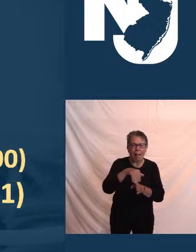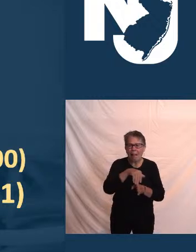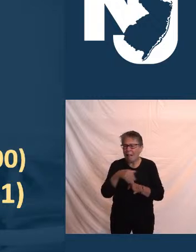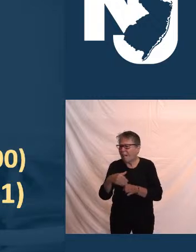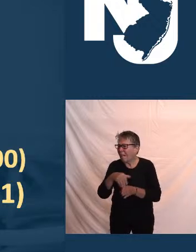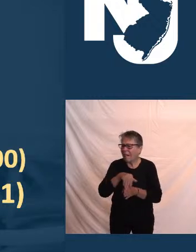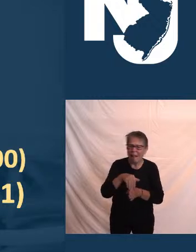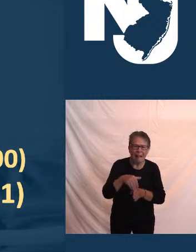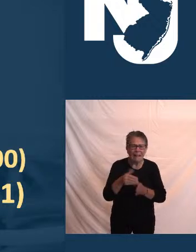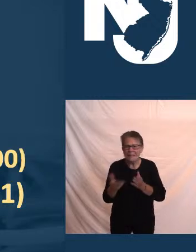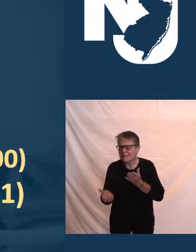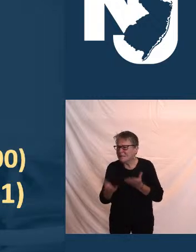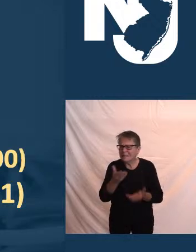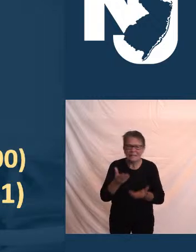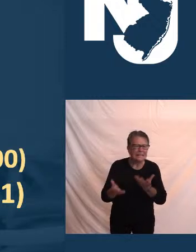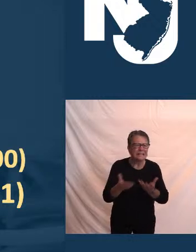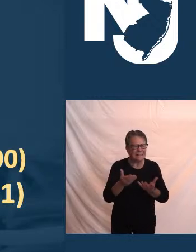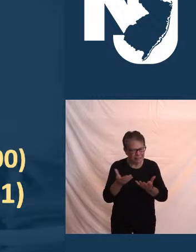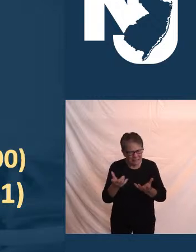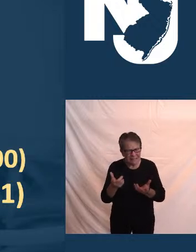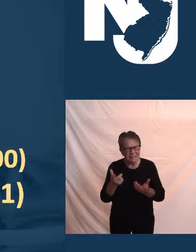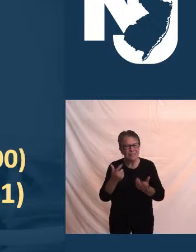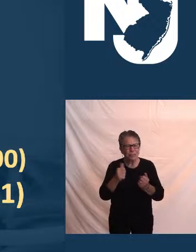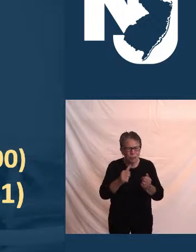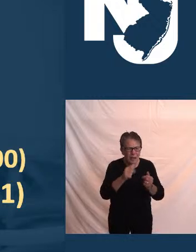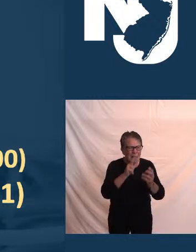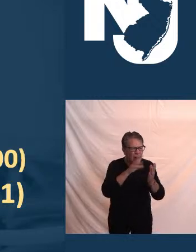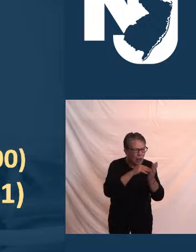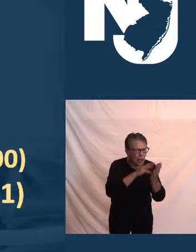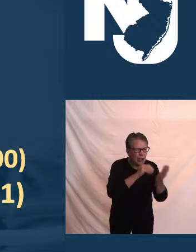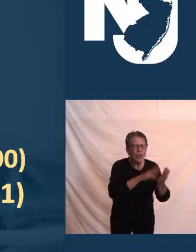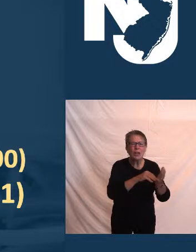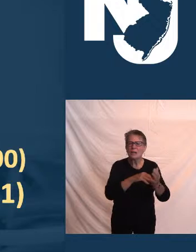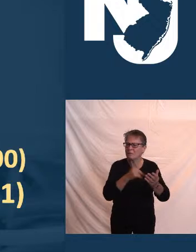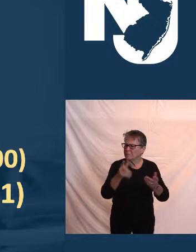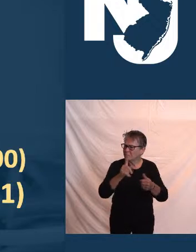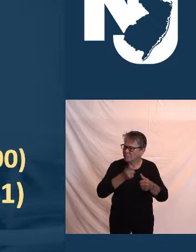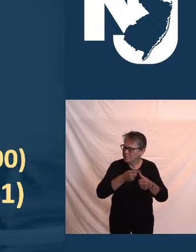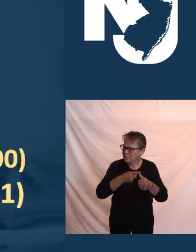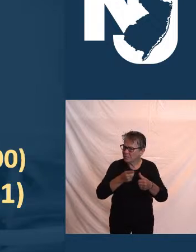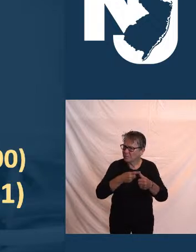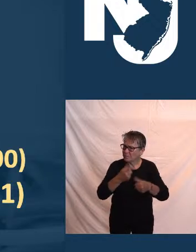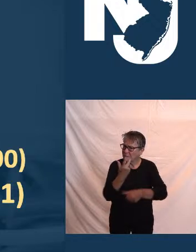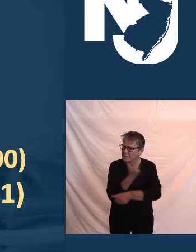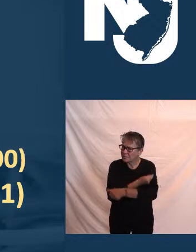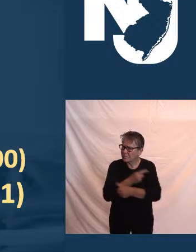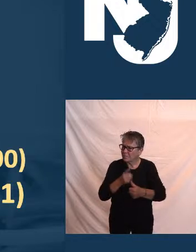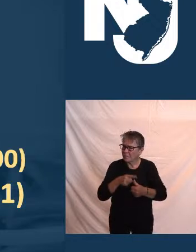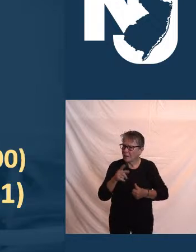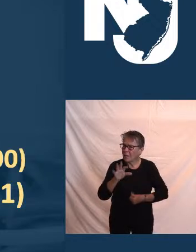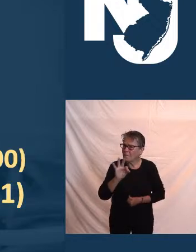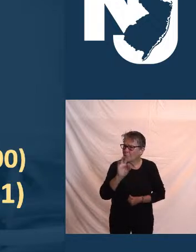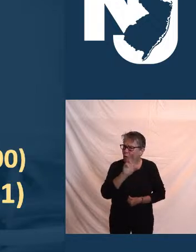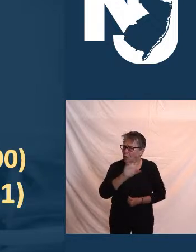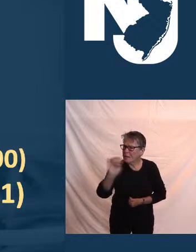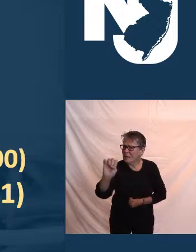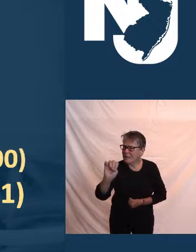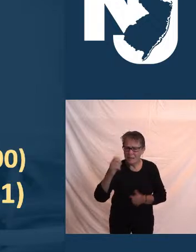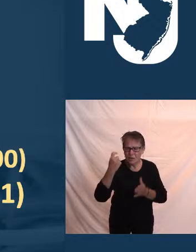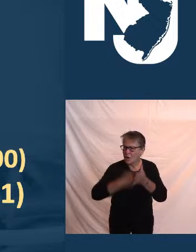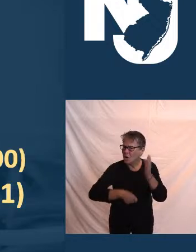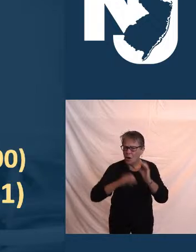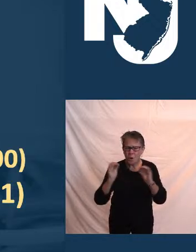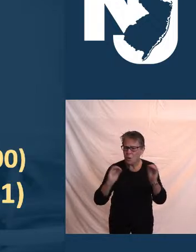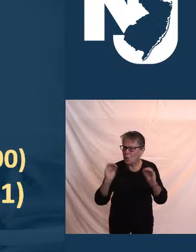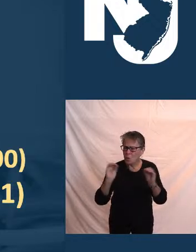at these numbers and then remember that the vaccines are free. And a free vaccine is far, far better than an expensive hospital